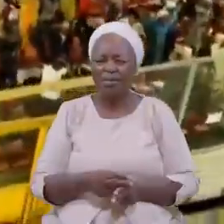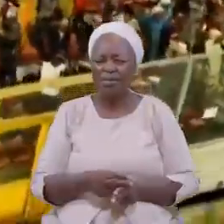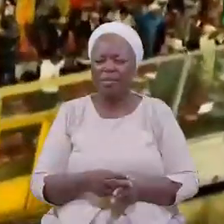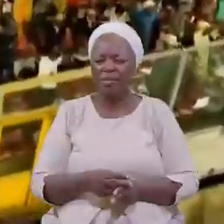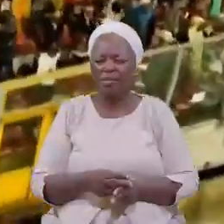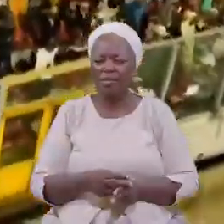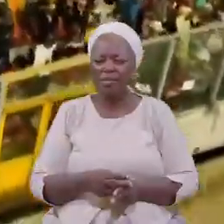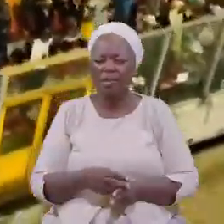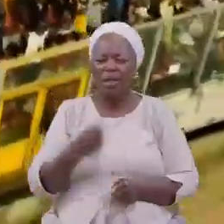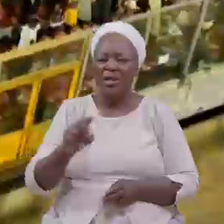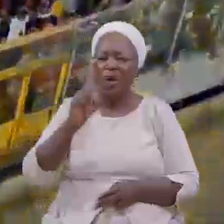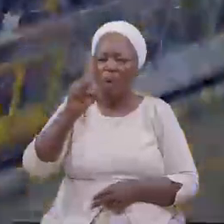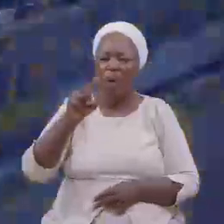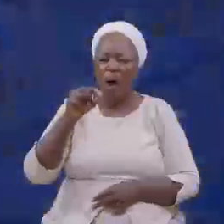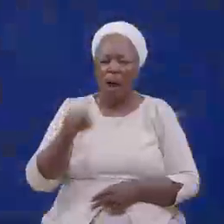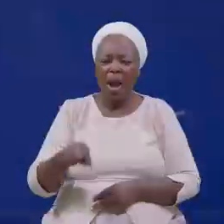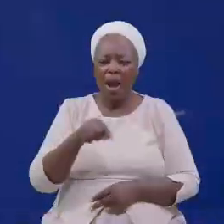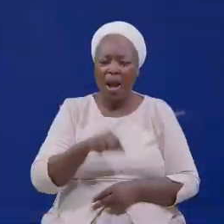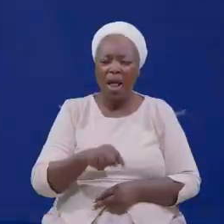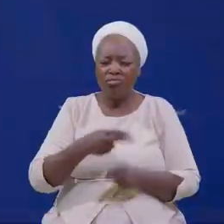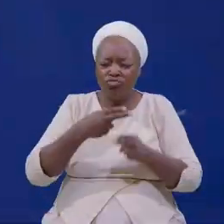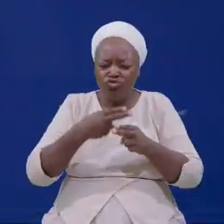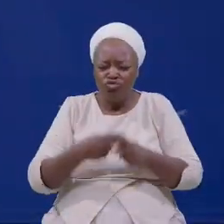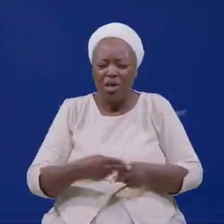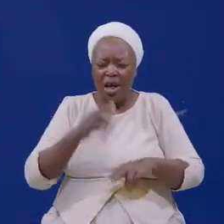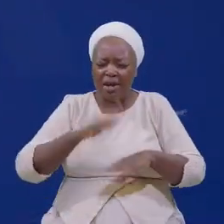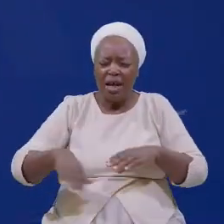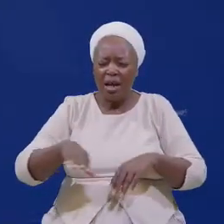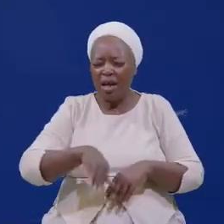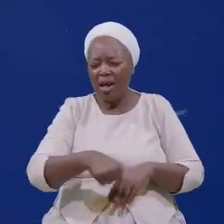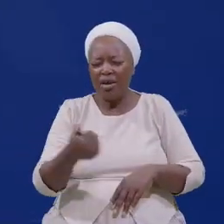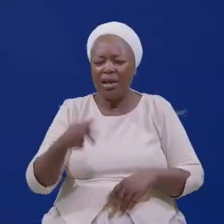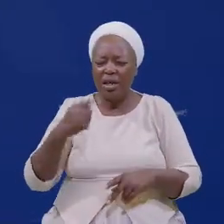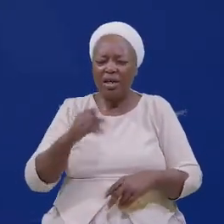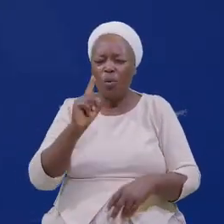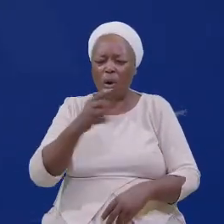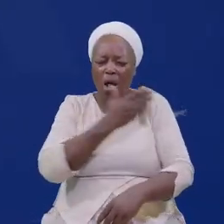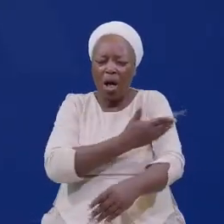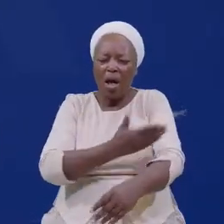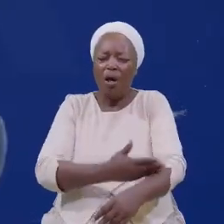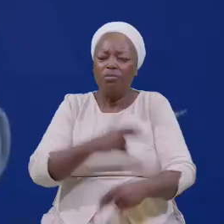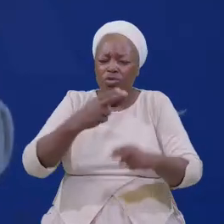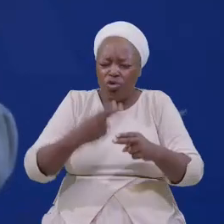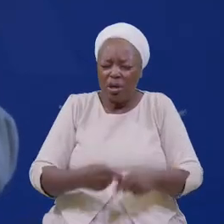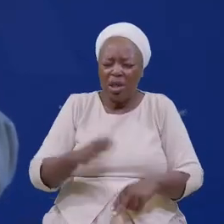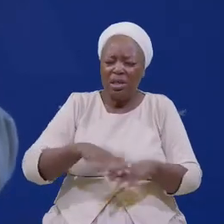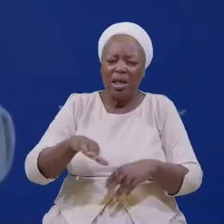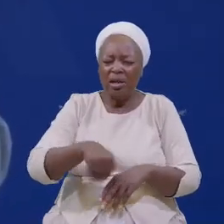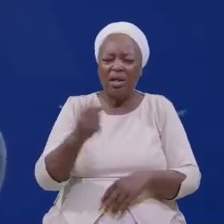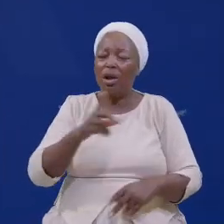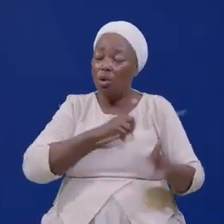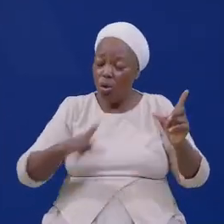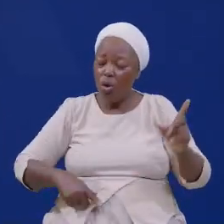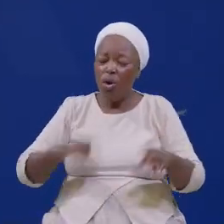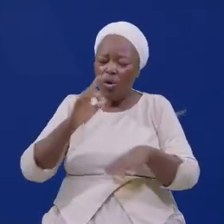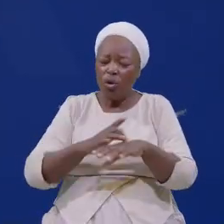The one leg shorter than the other, the one arm shorter than the other, Lord, touch them,